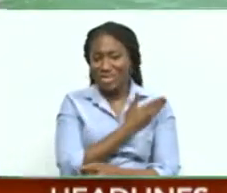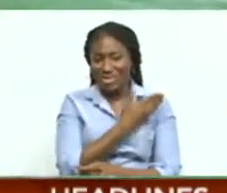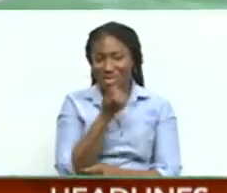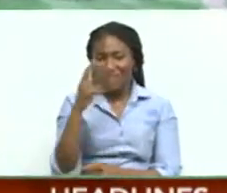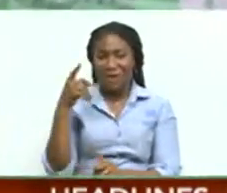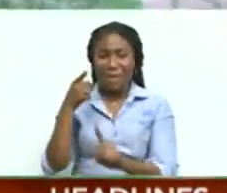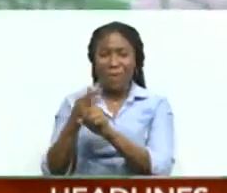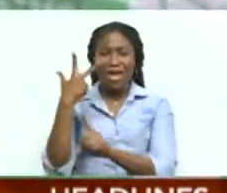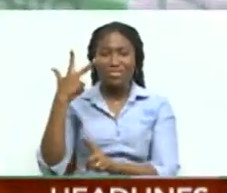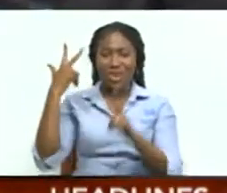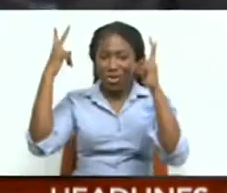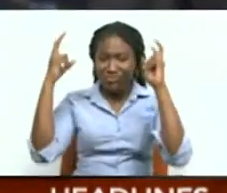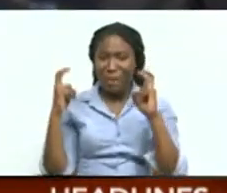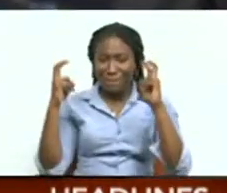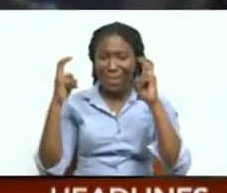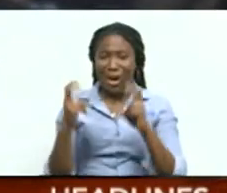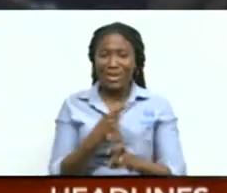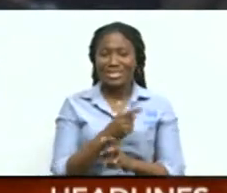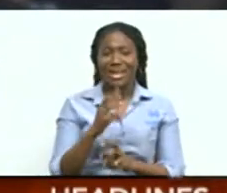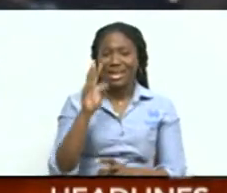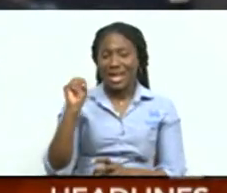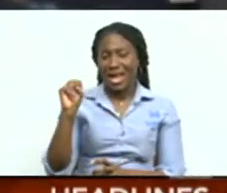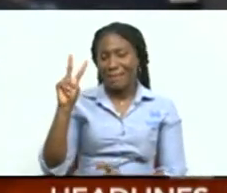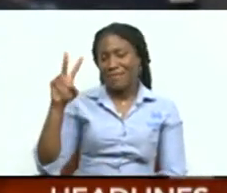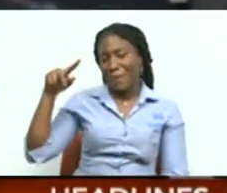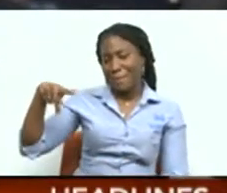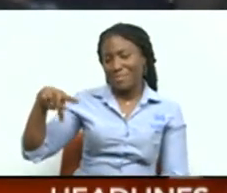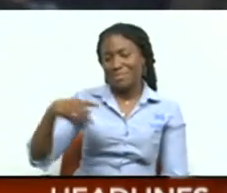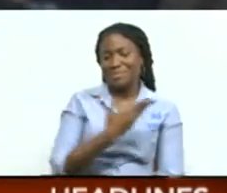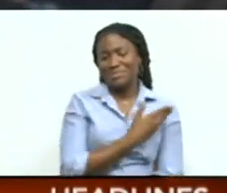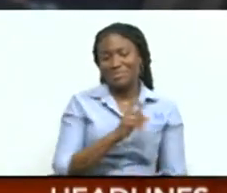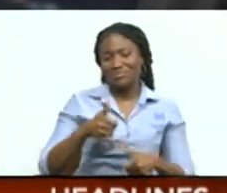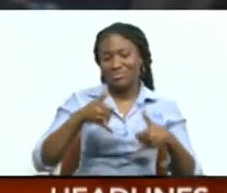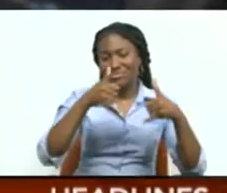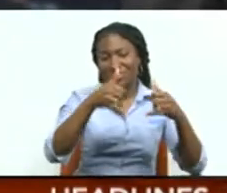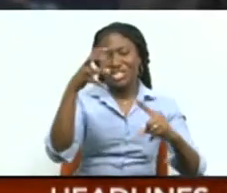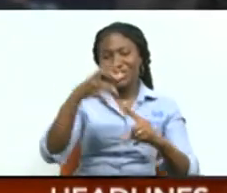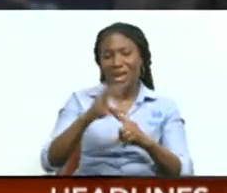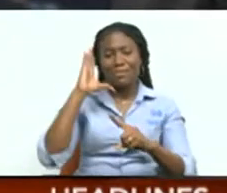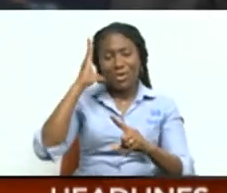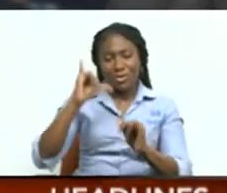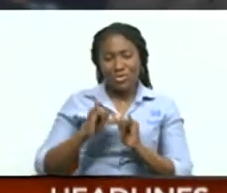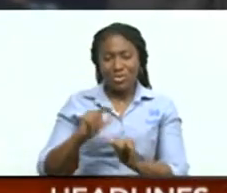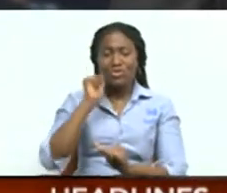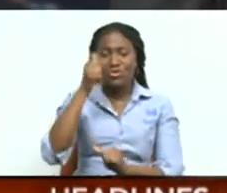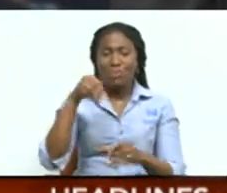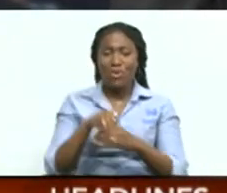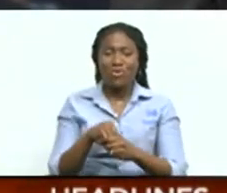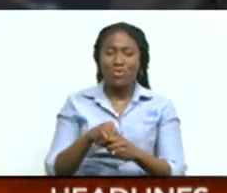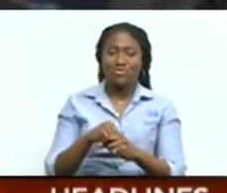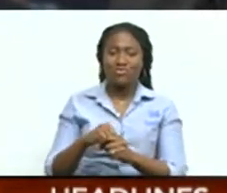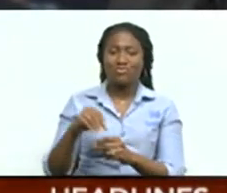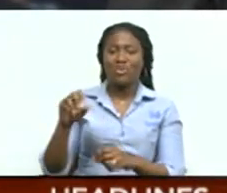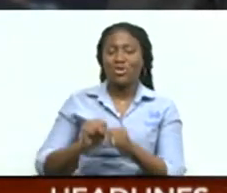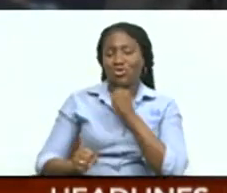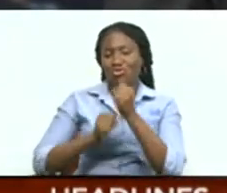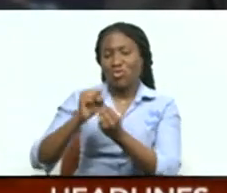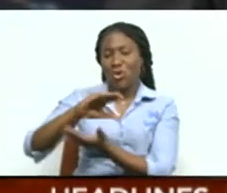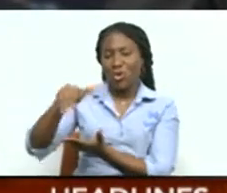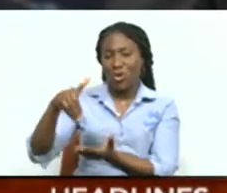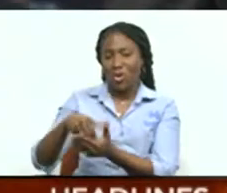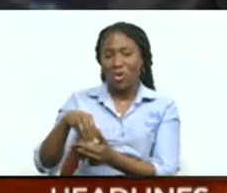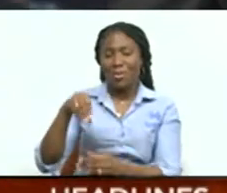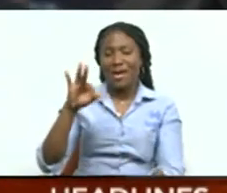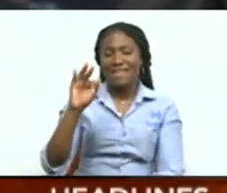and 3 rebounds was MVP worthy. The championships will conclude tomorrow at the Maloney Indoor Sporting Complex.